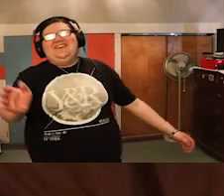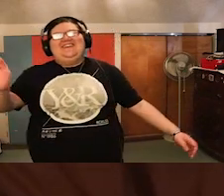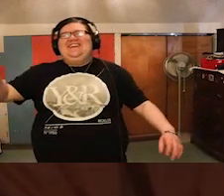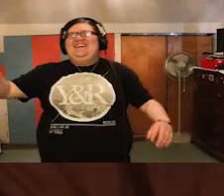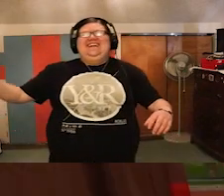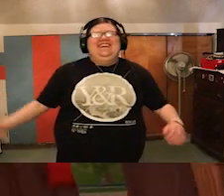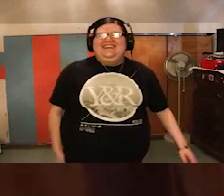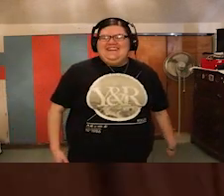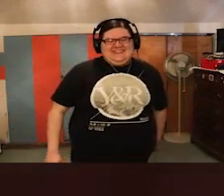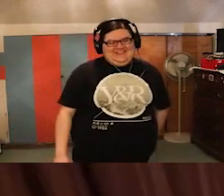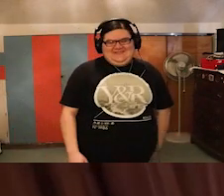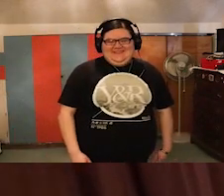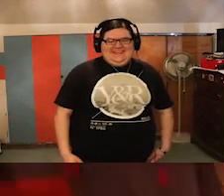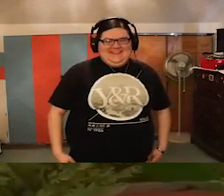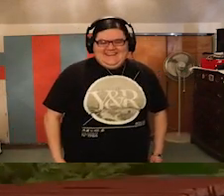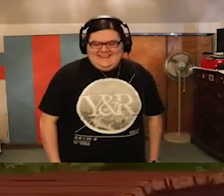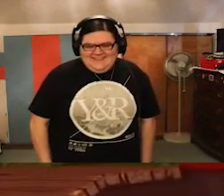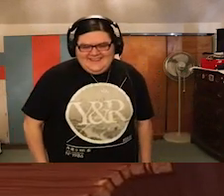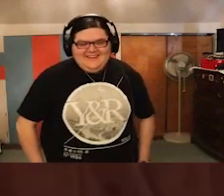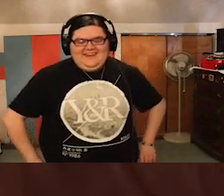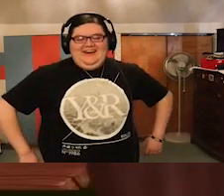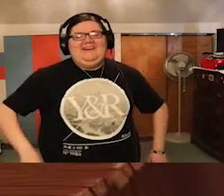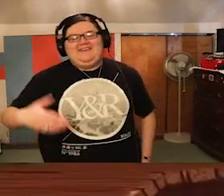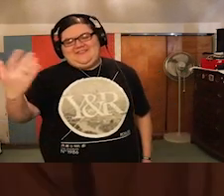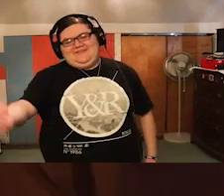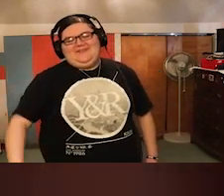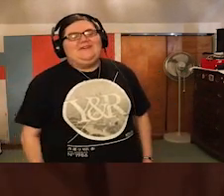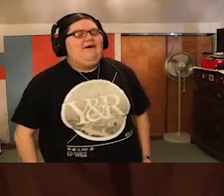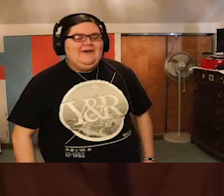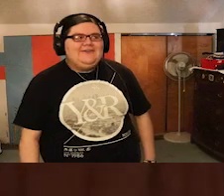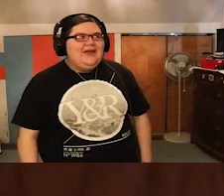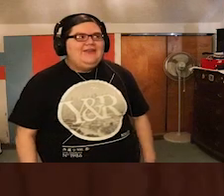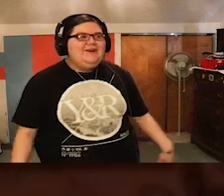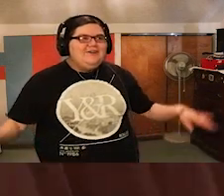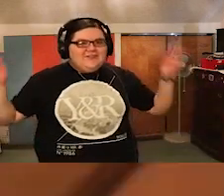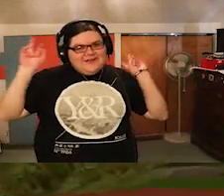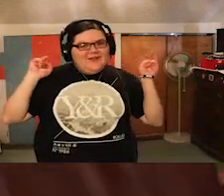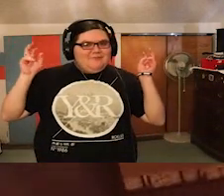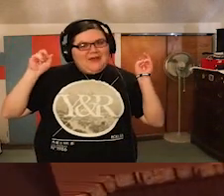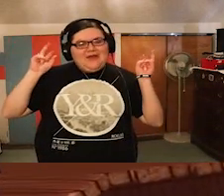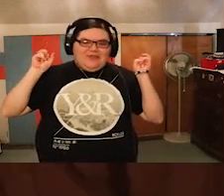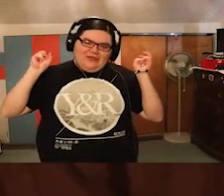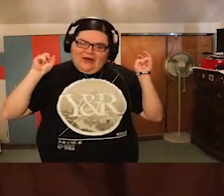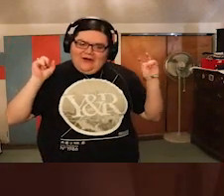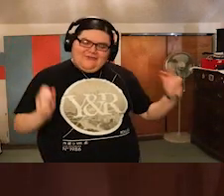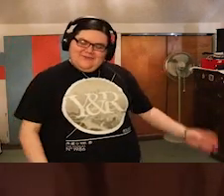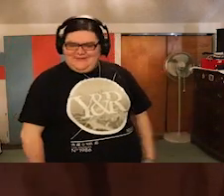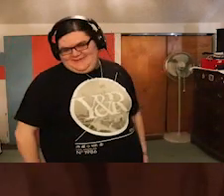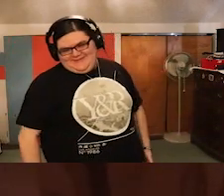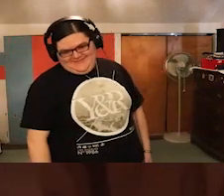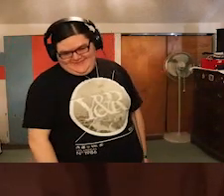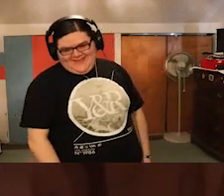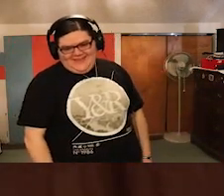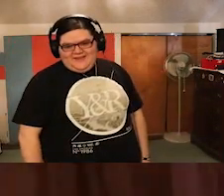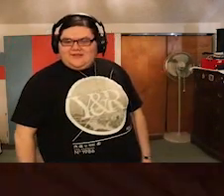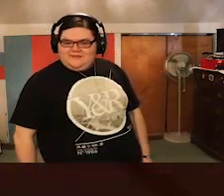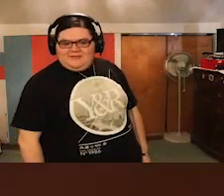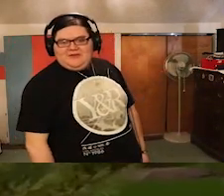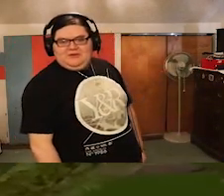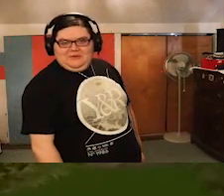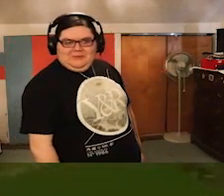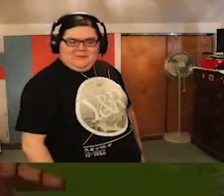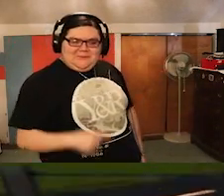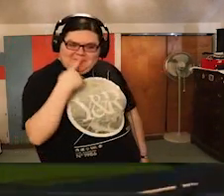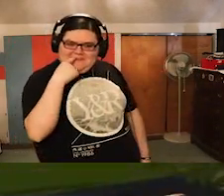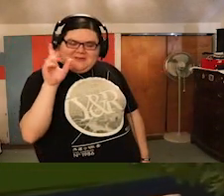don't like. Sorry. That's just mean. No, it's fine. No, I watch it for their content, not the clickbait stuff.